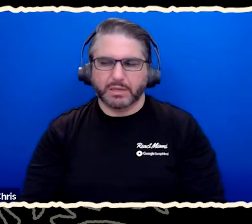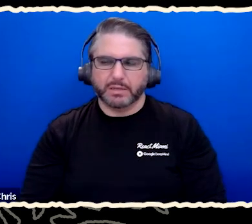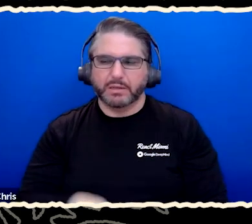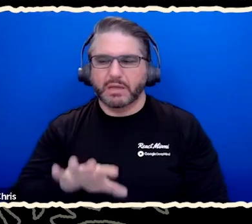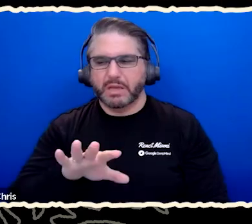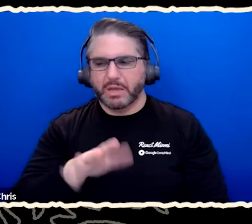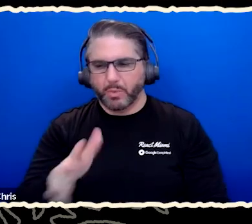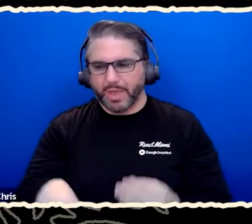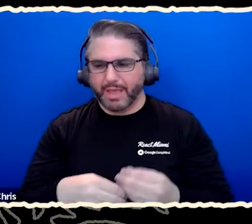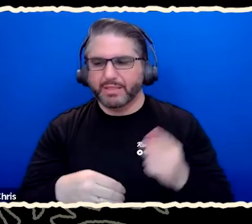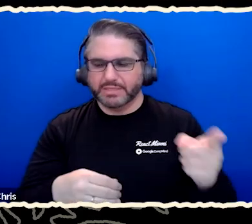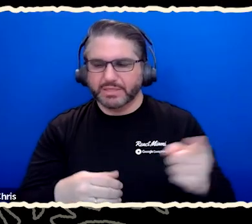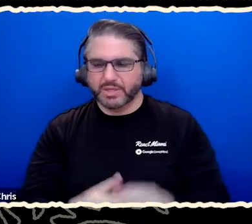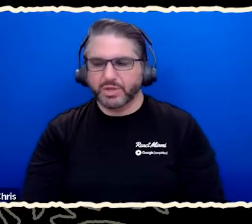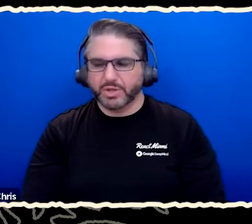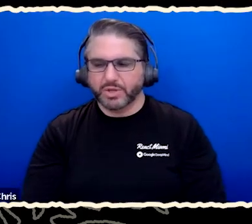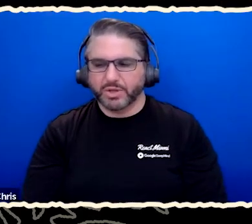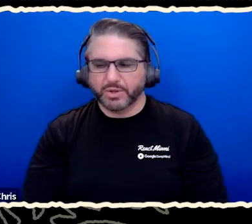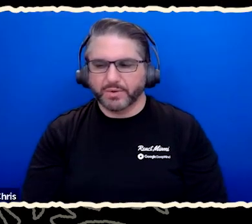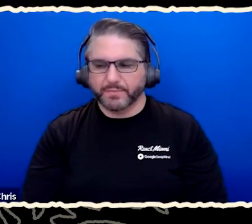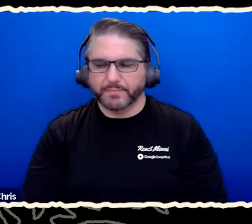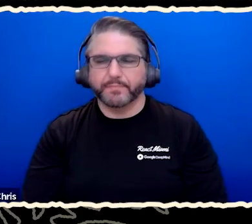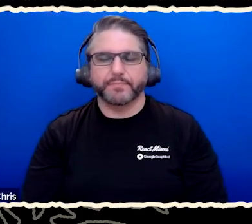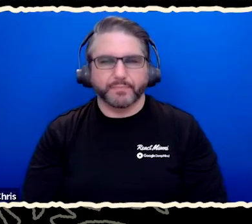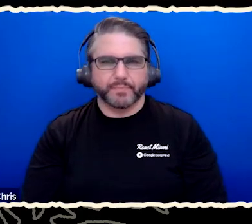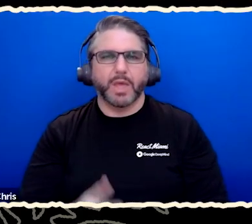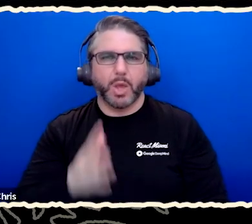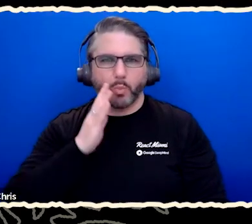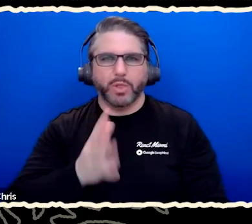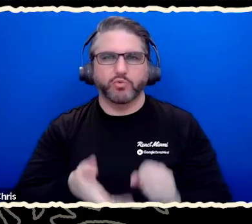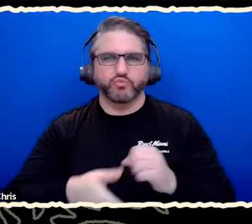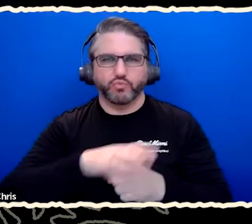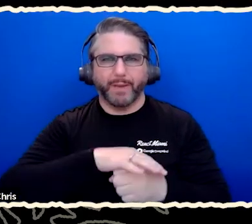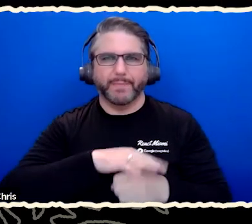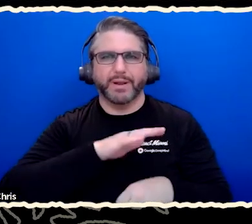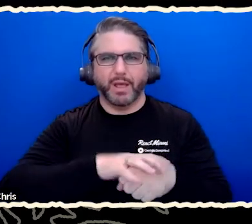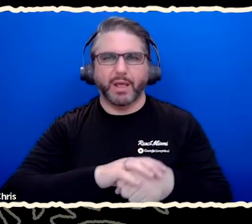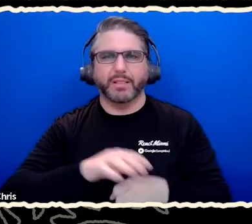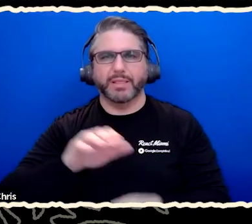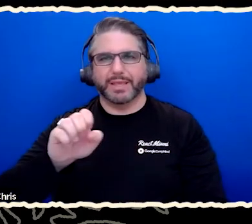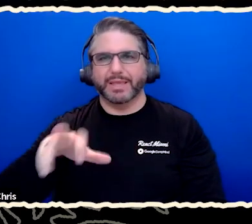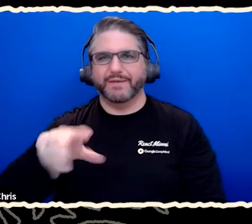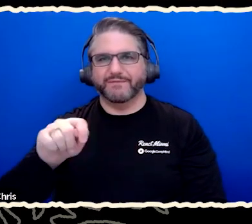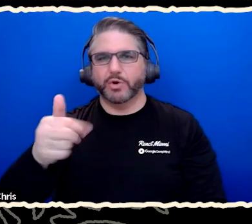here. And we can wrap this around the event grid here.